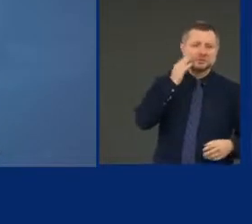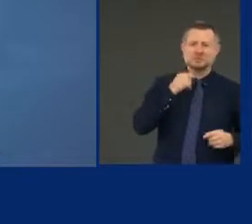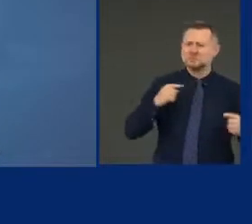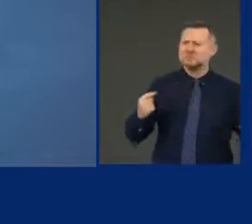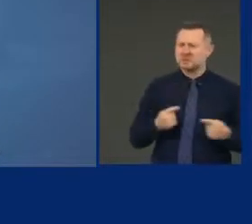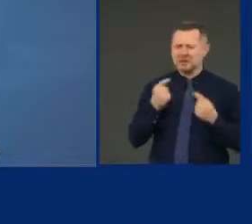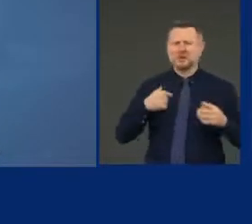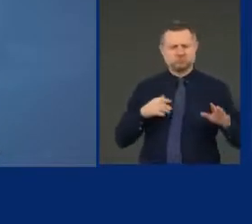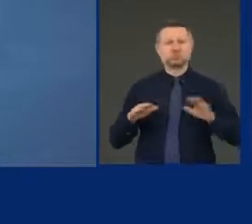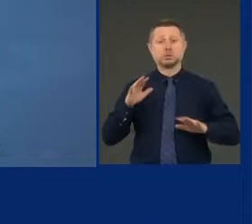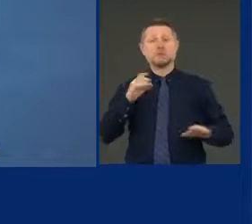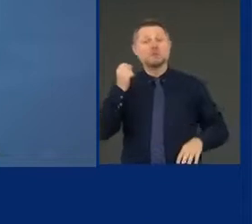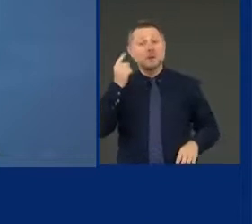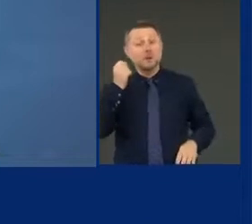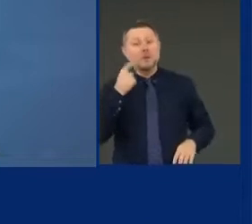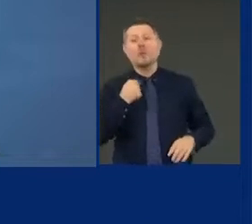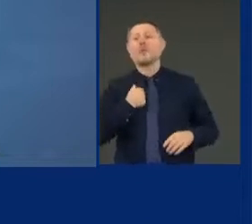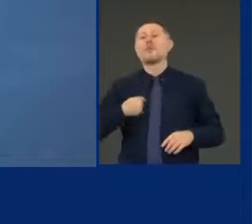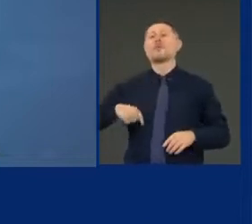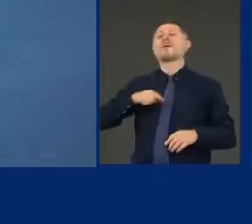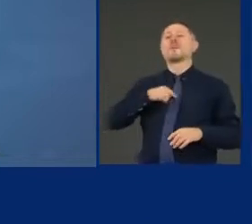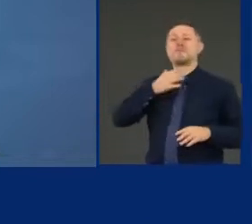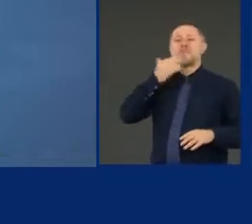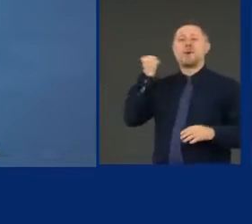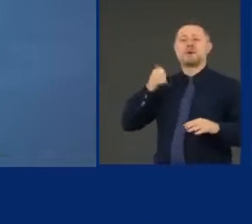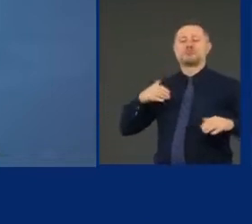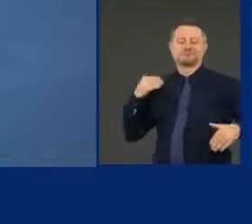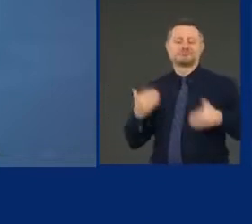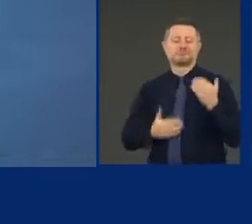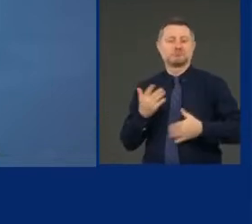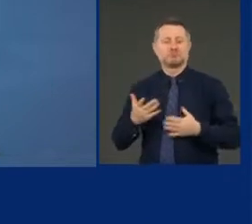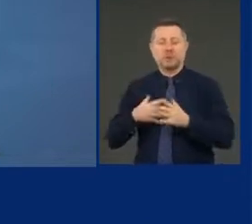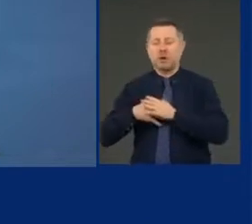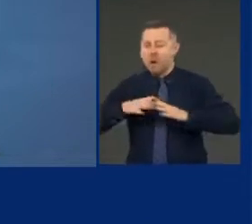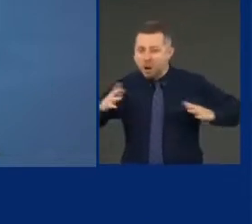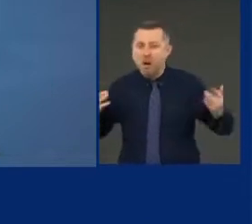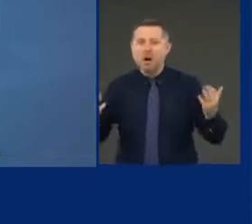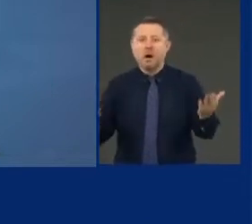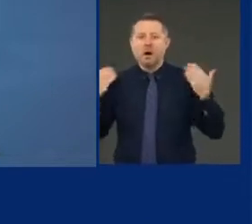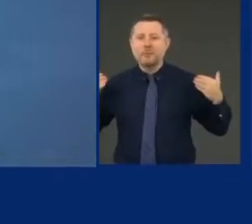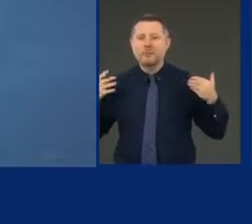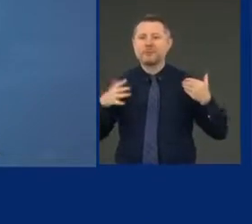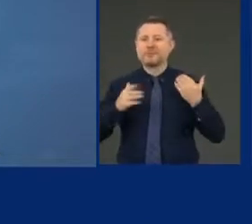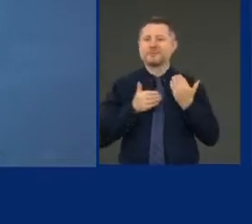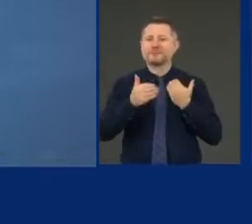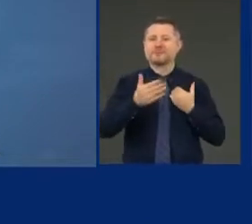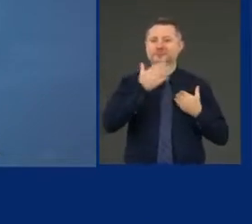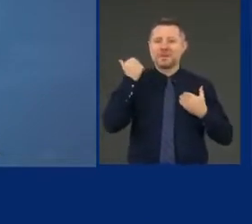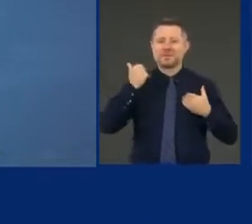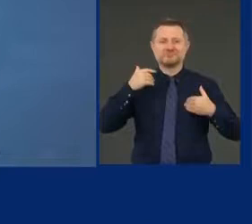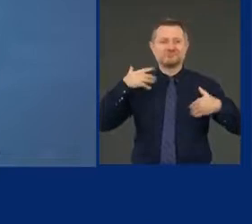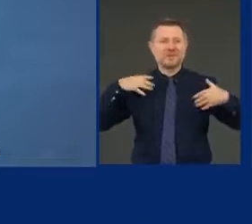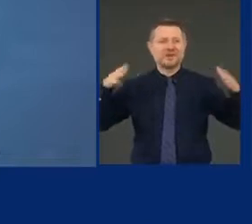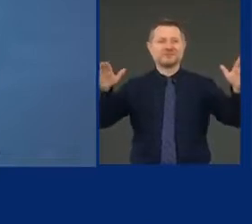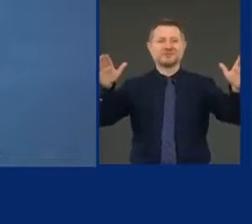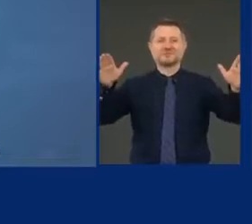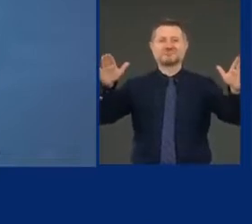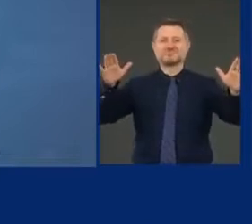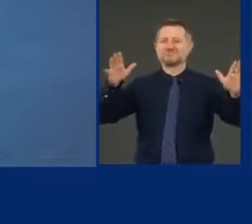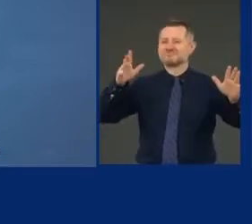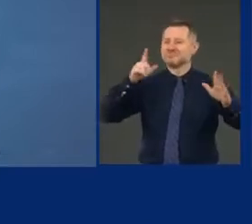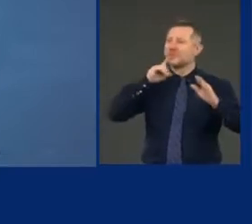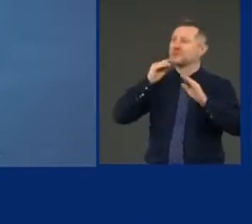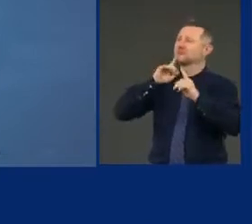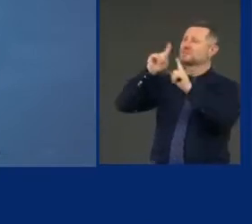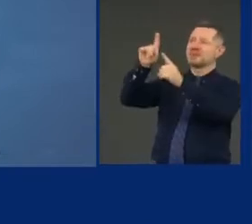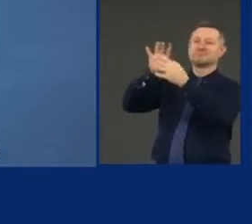our better angels won. I think our better angels responded. And I think our